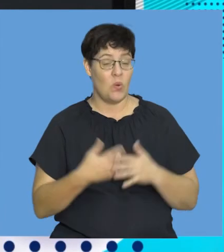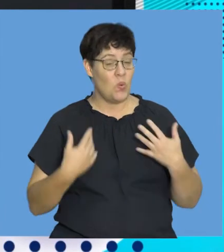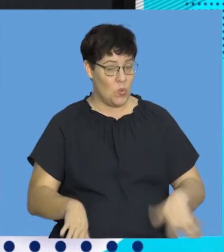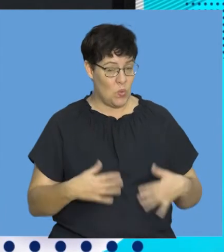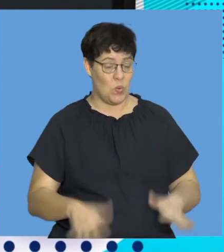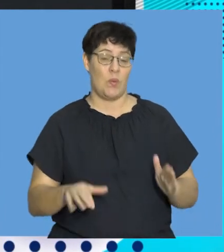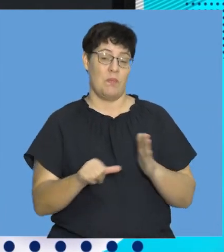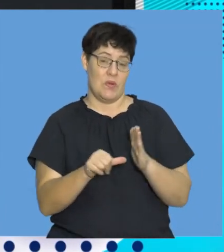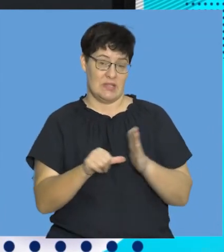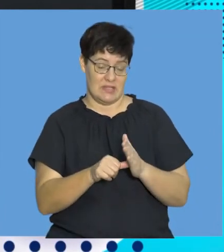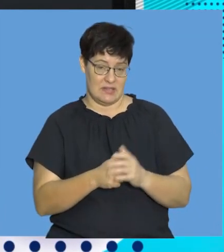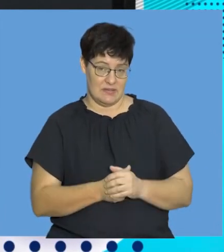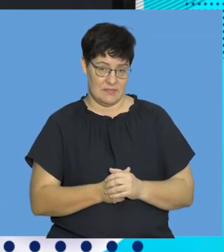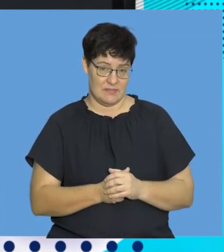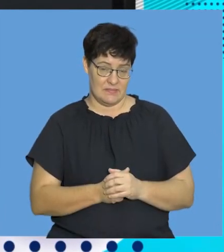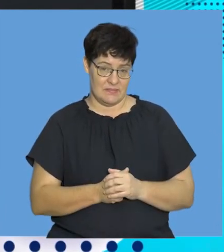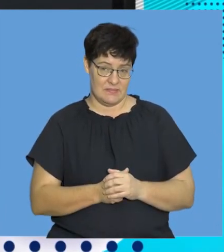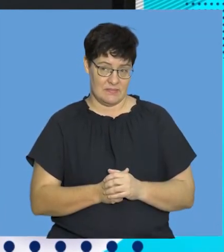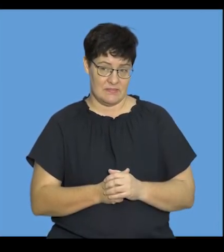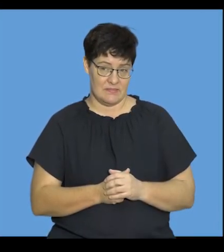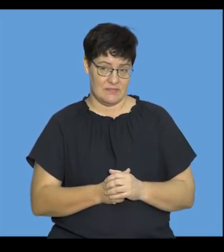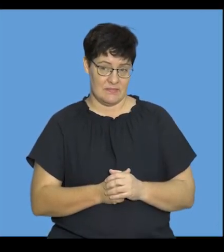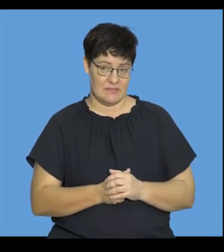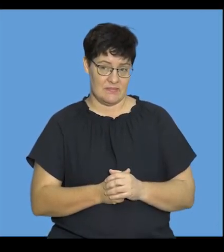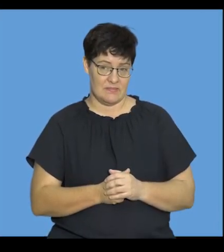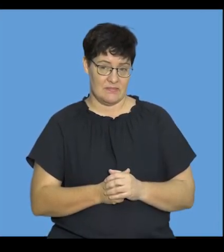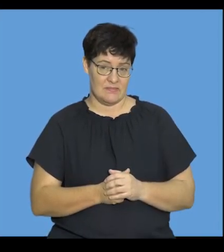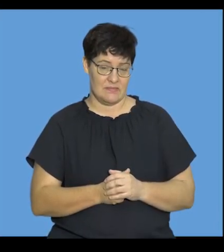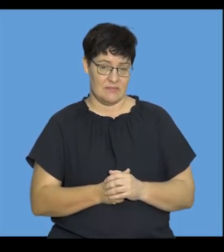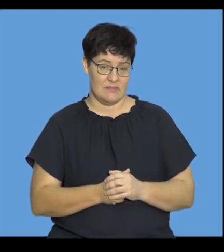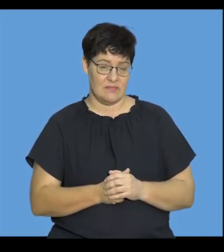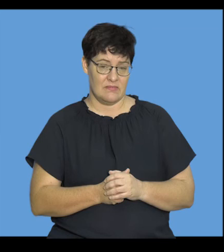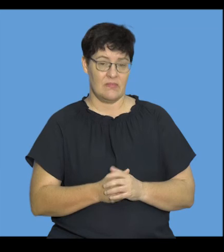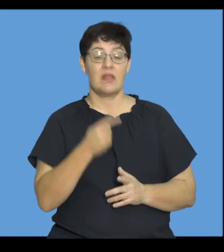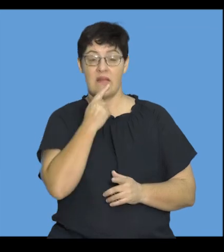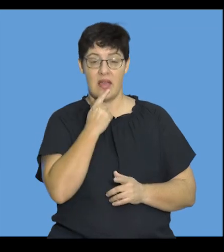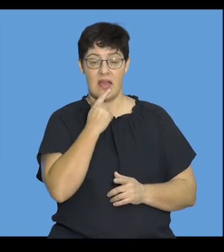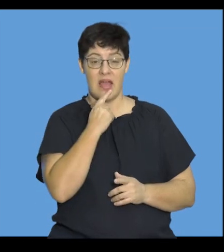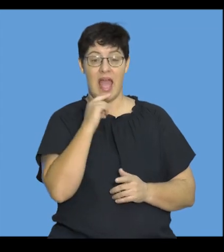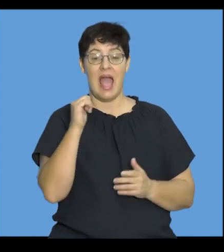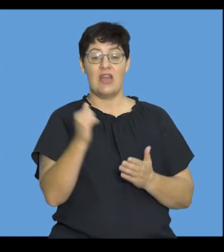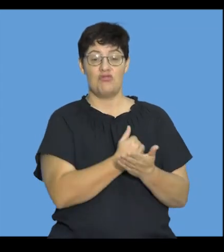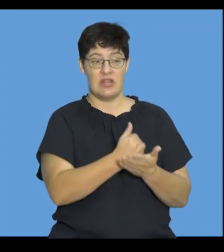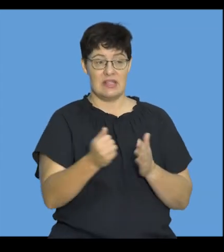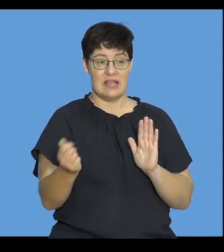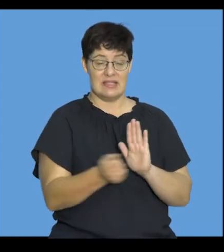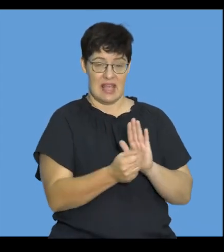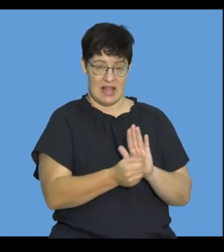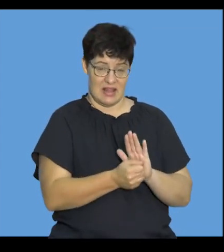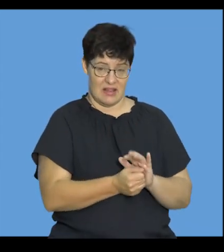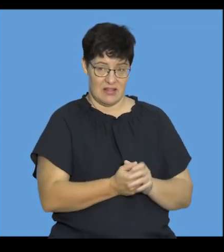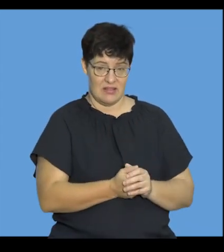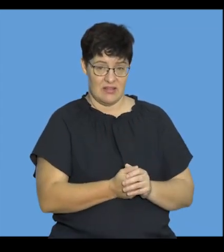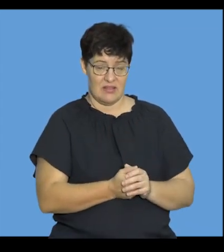very, very important. Okay. And then we said, with the credit sales, okay,